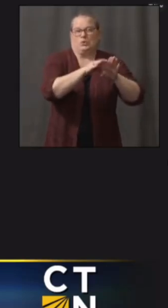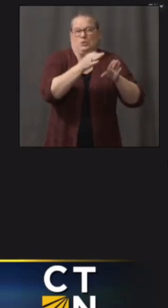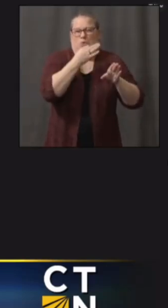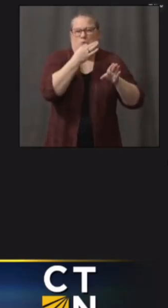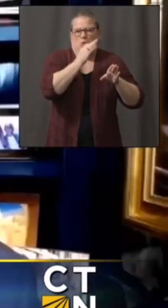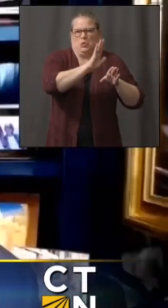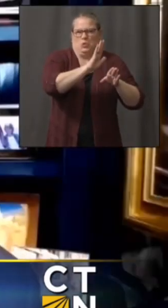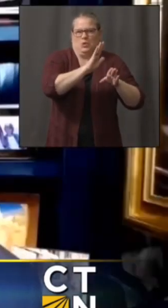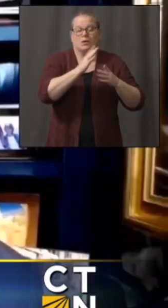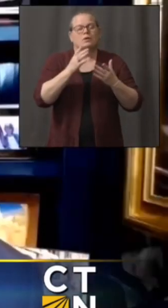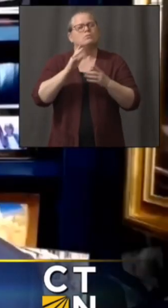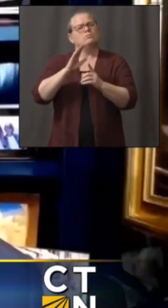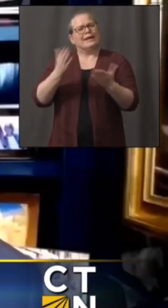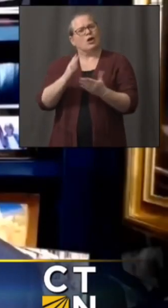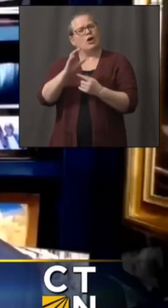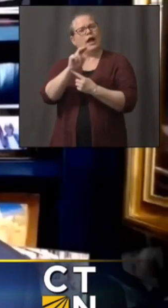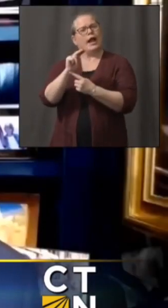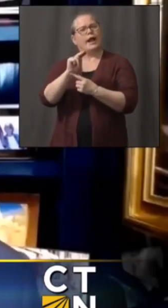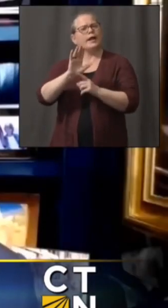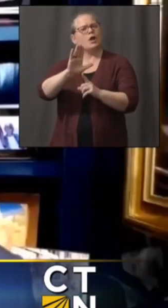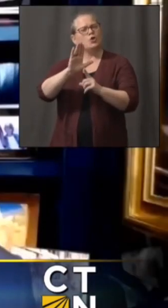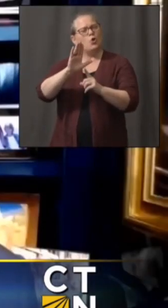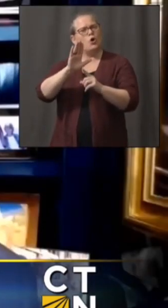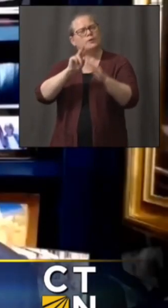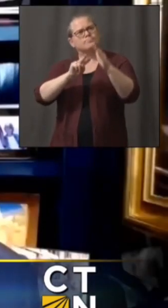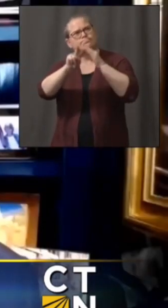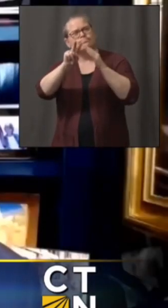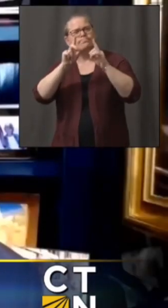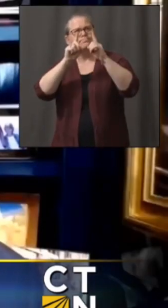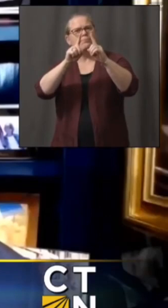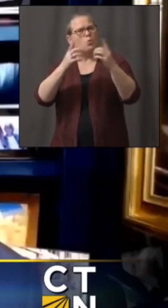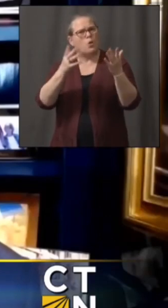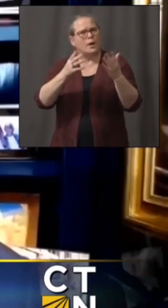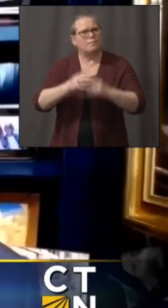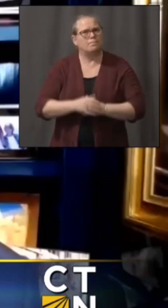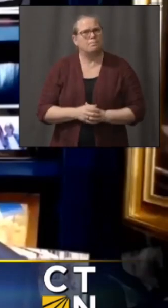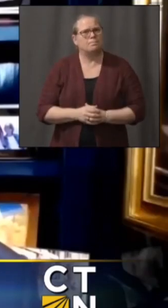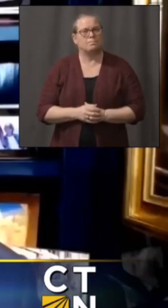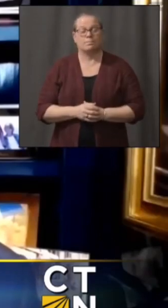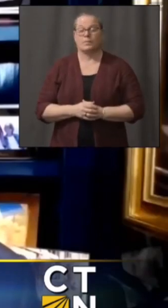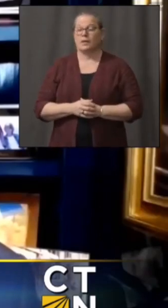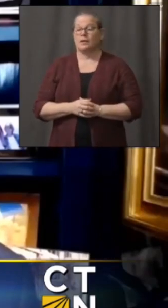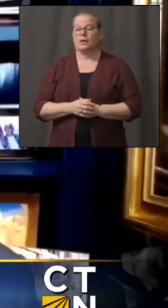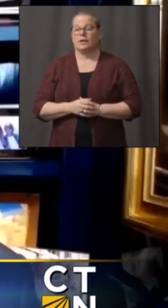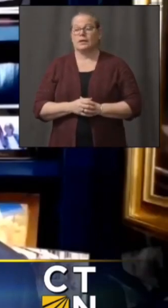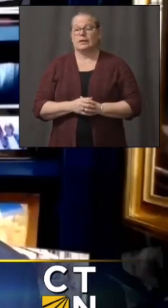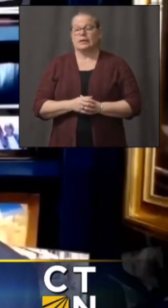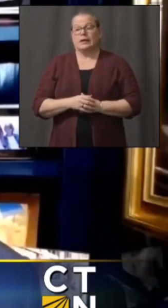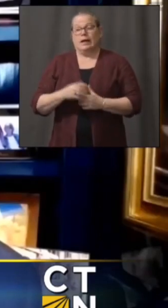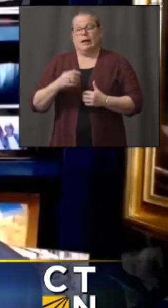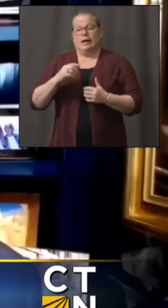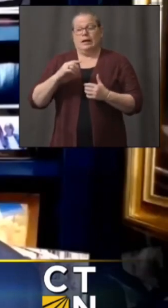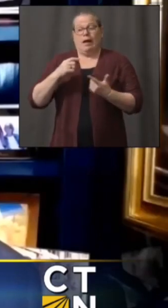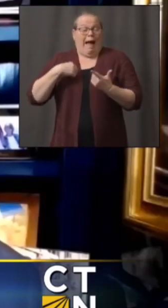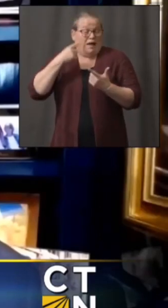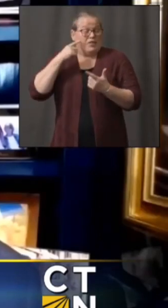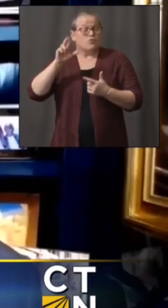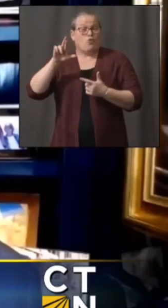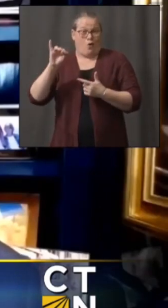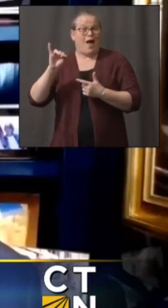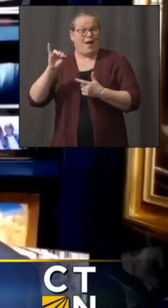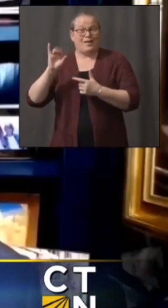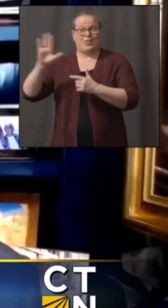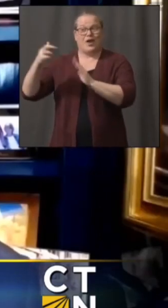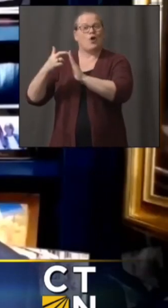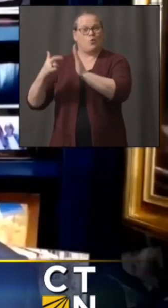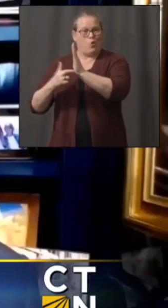I think Rhode Island, caught up with us in terms of some of the rules as regards social gatherings